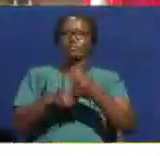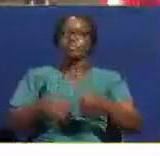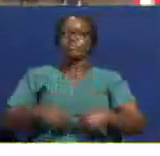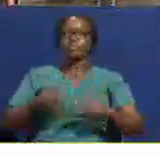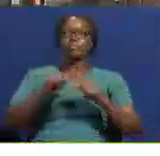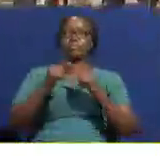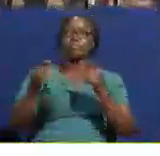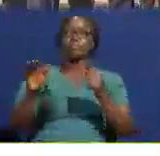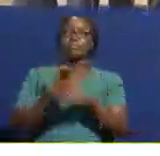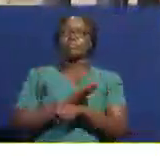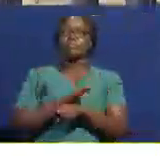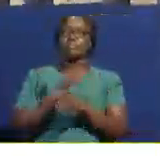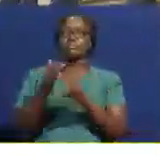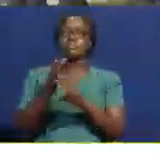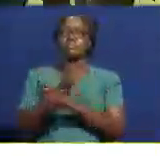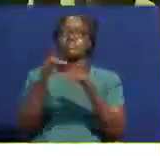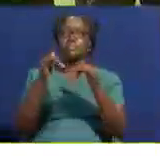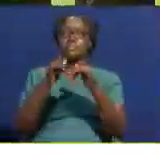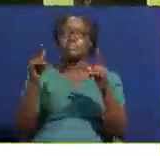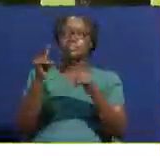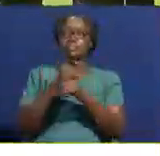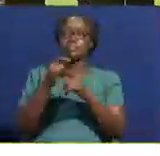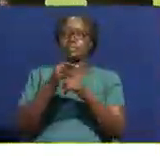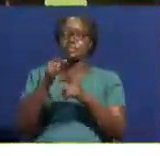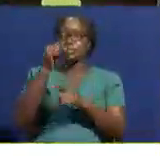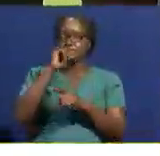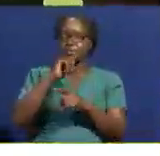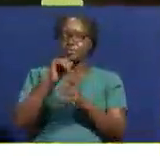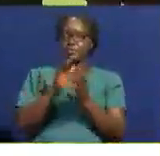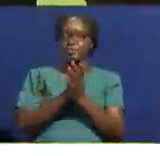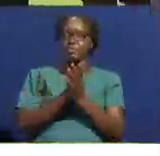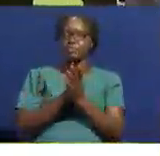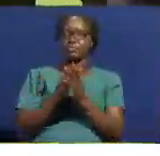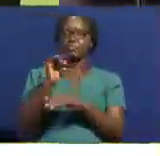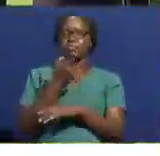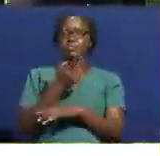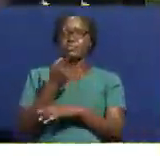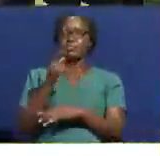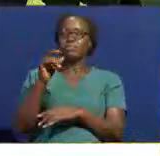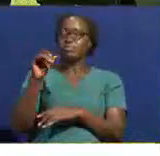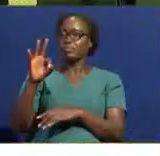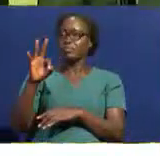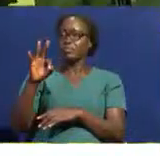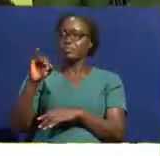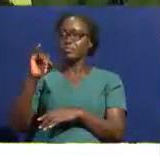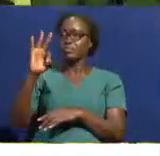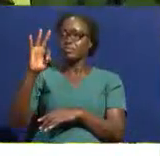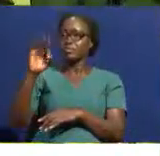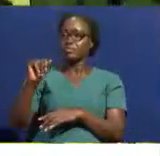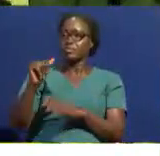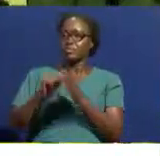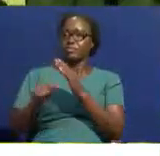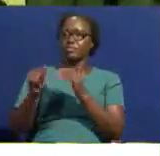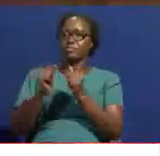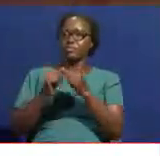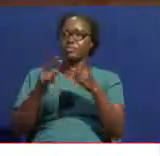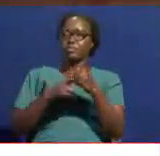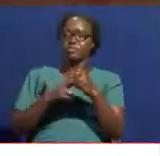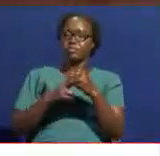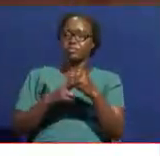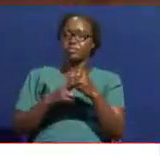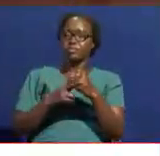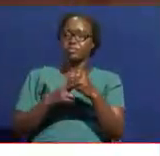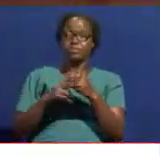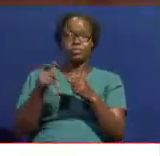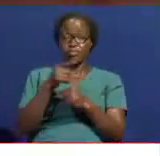fully during the pre-camp training in Spain and the actual event, the FIFA U17 Women's World Cup in the Dominican Republic. To